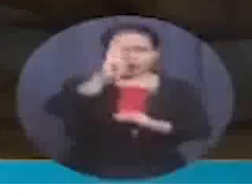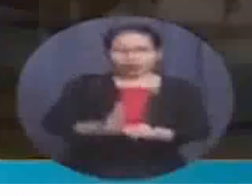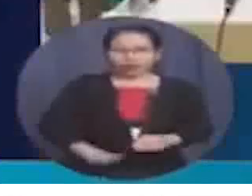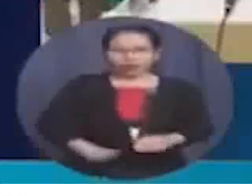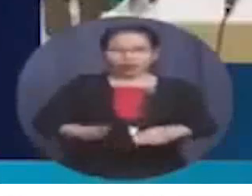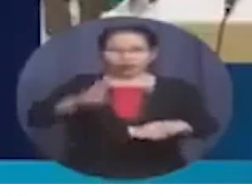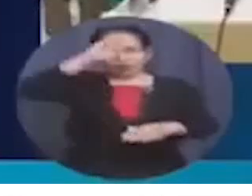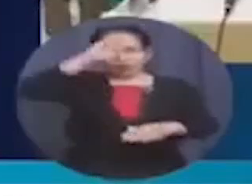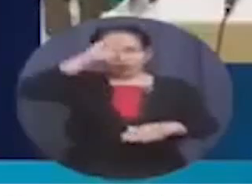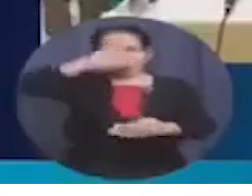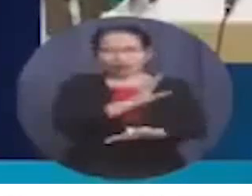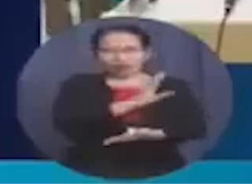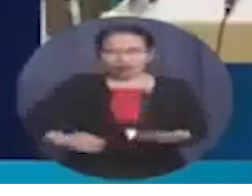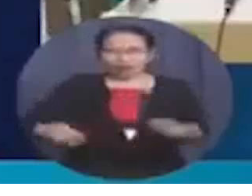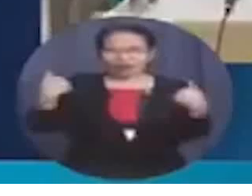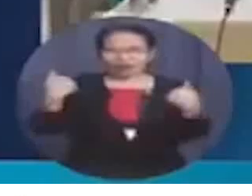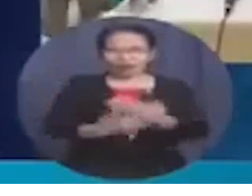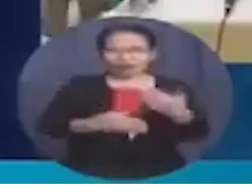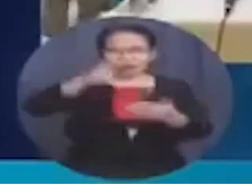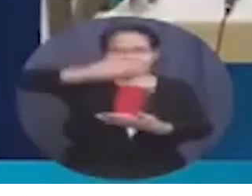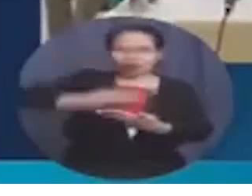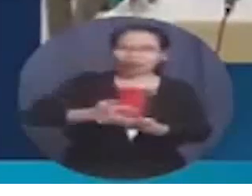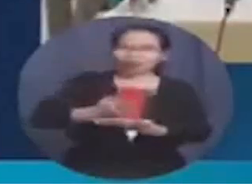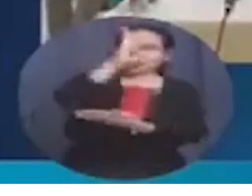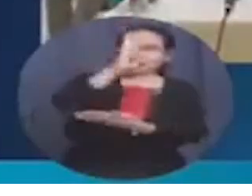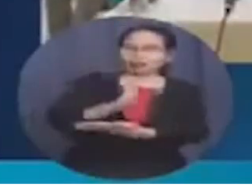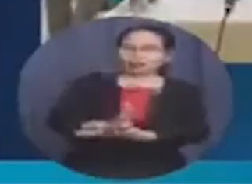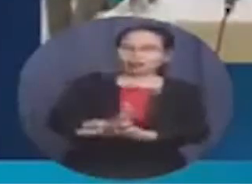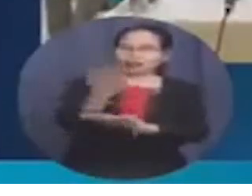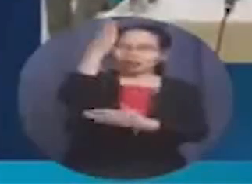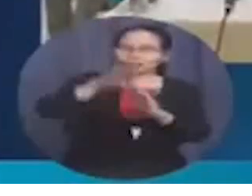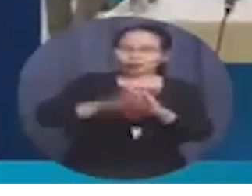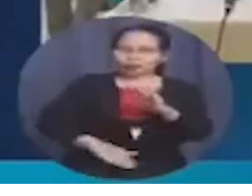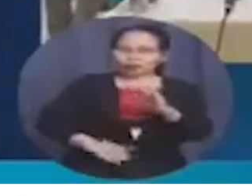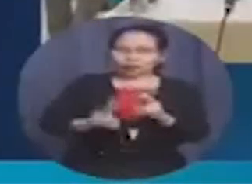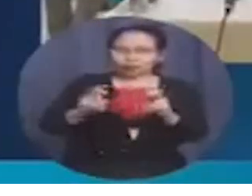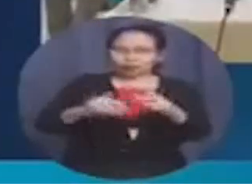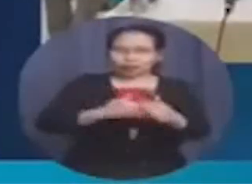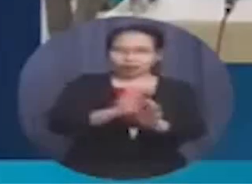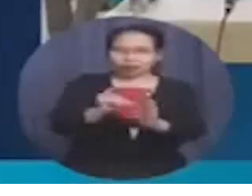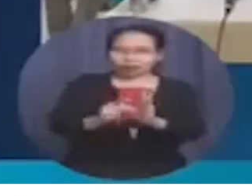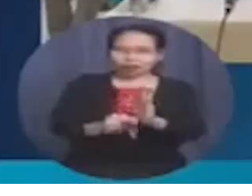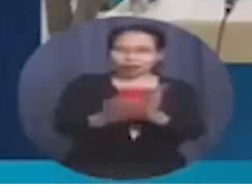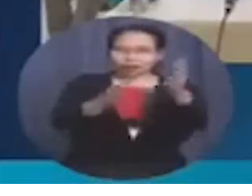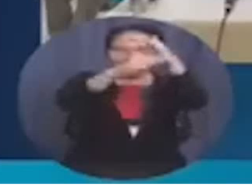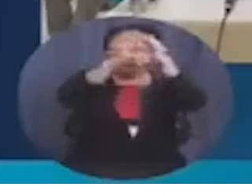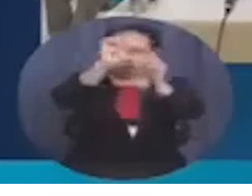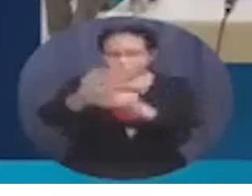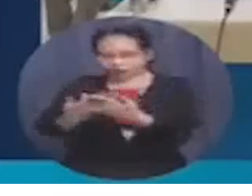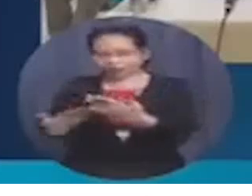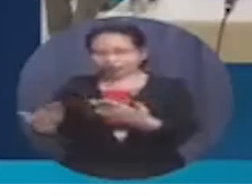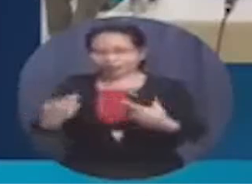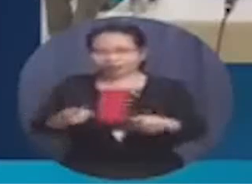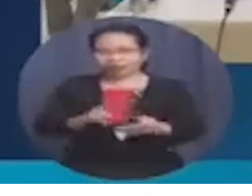yung kanyang anak. Kaya meron tinatawag na Son of God. He was born even before the creation of everything.